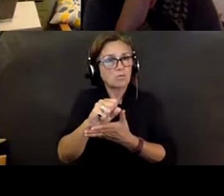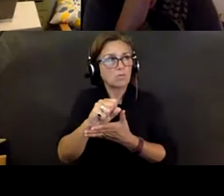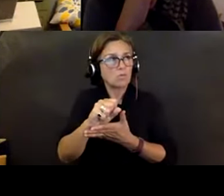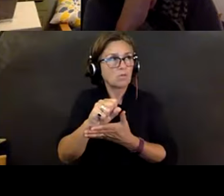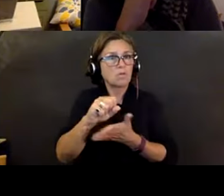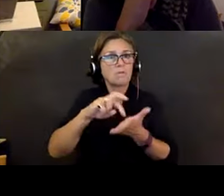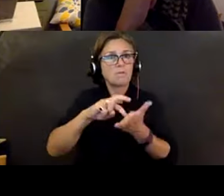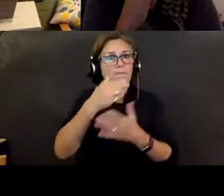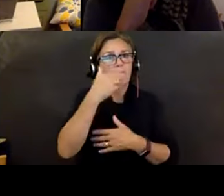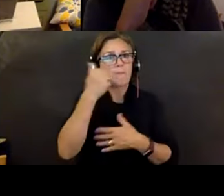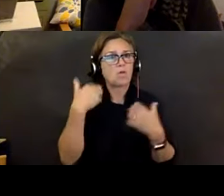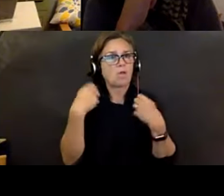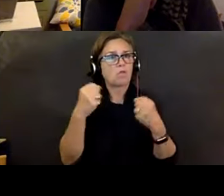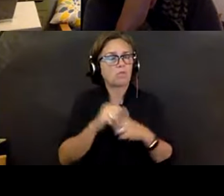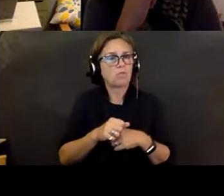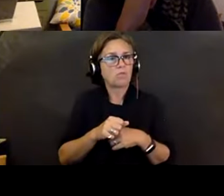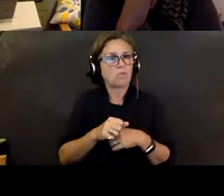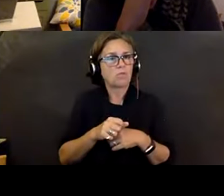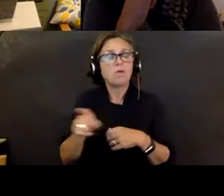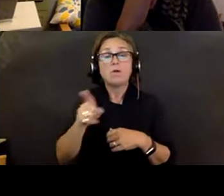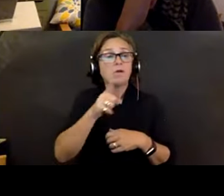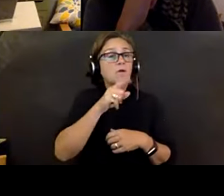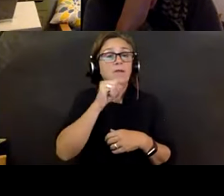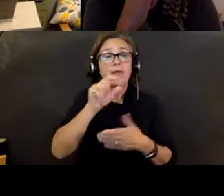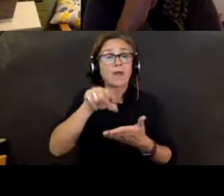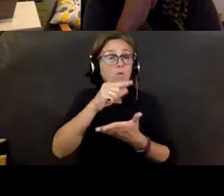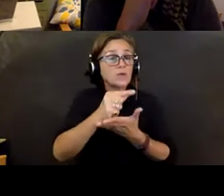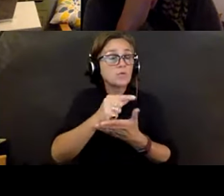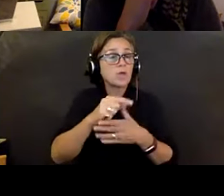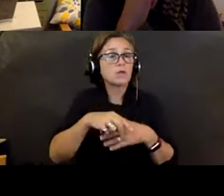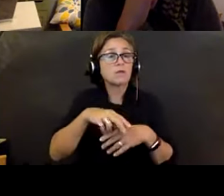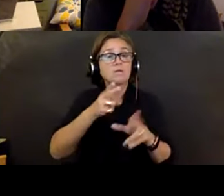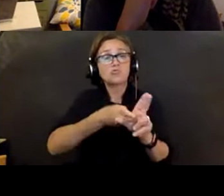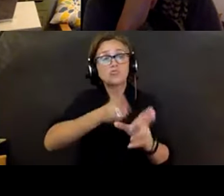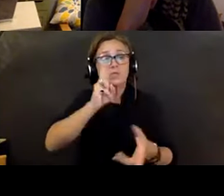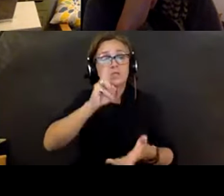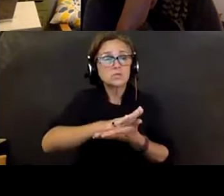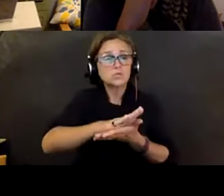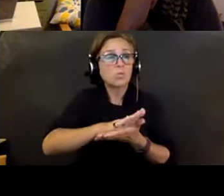have a college education, don't do well health-wise